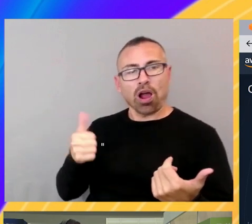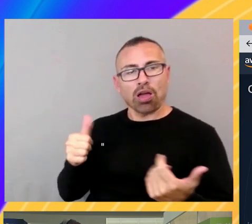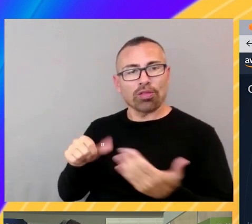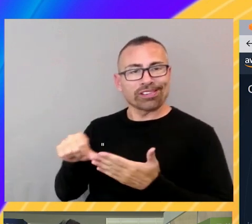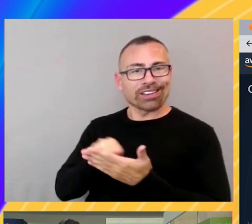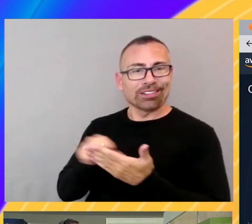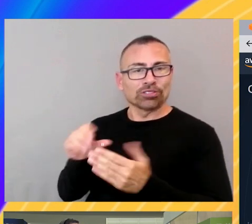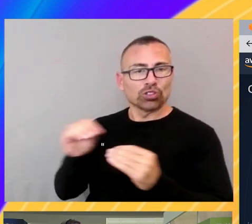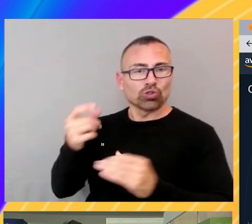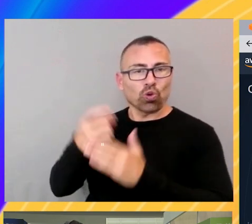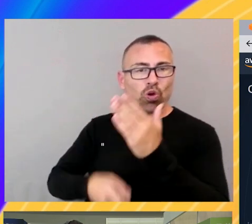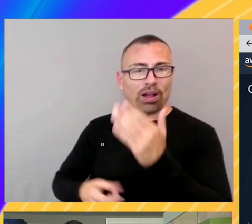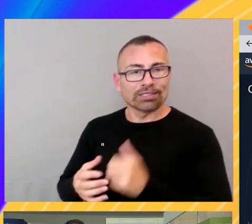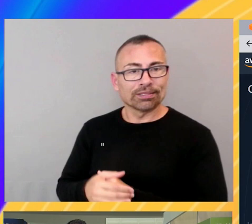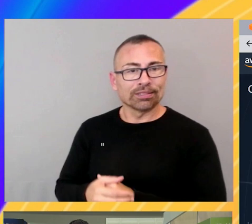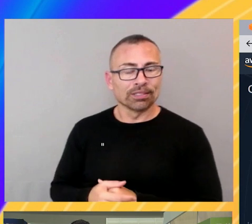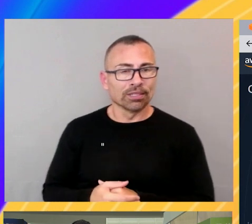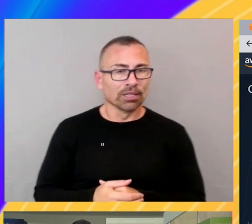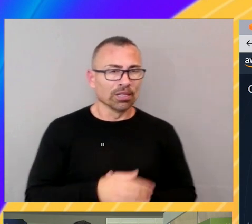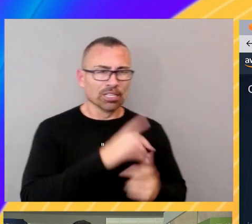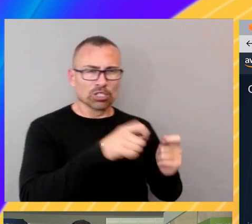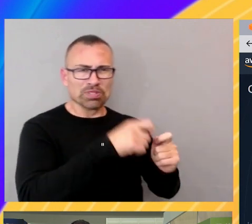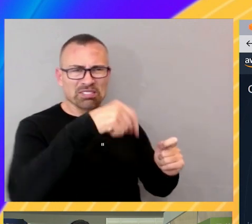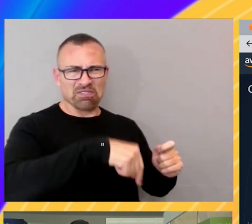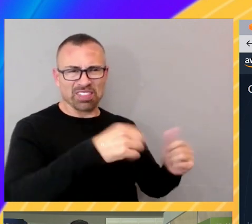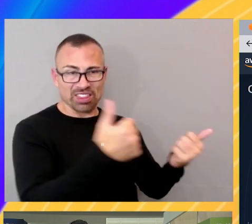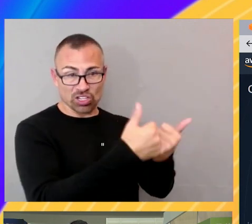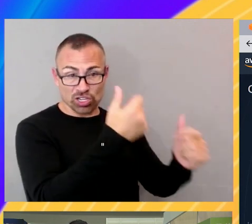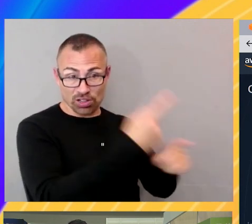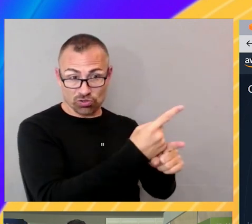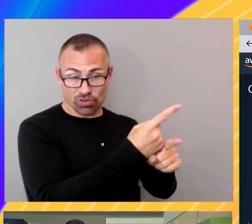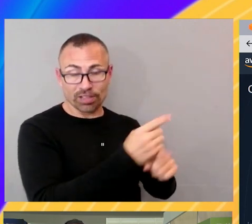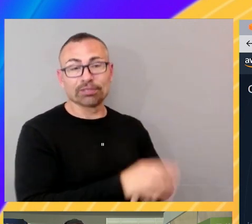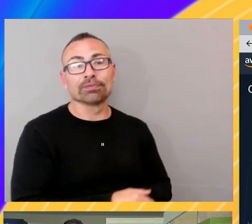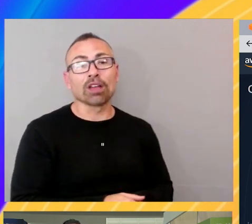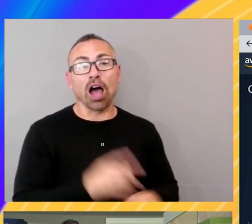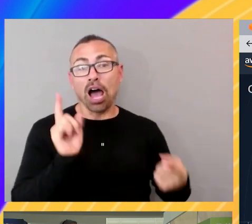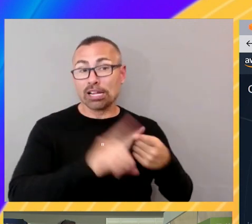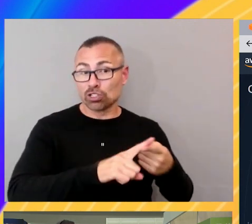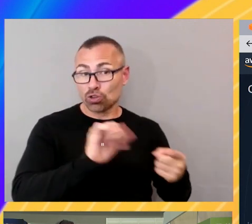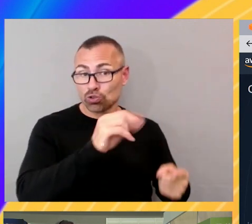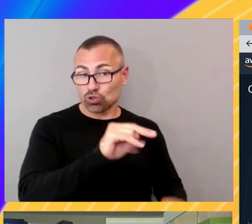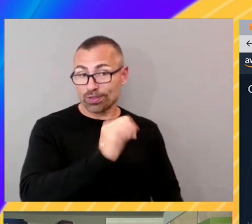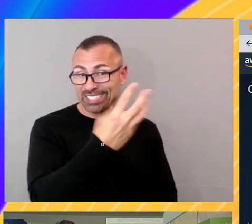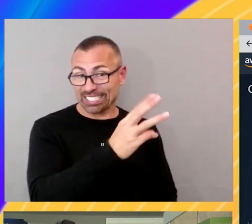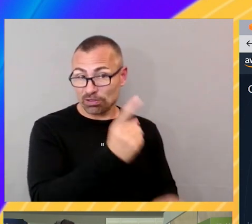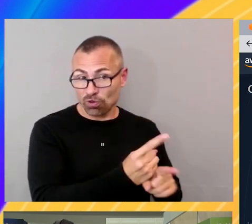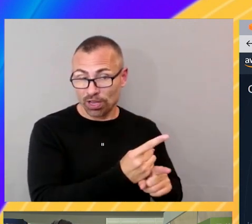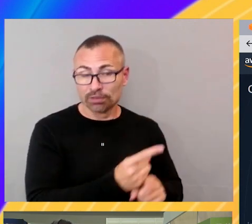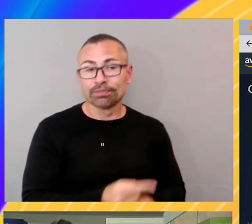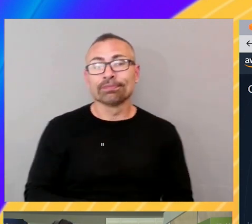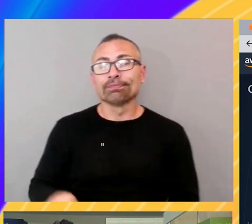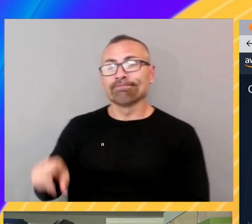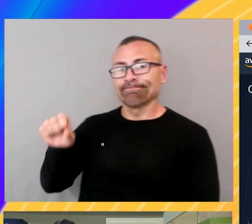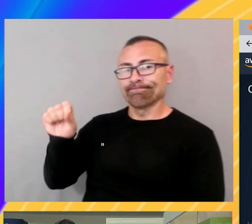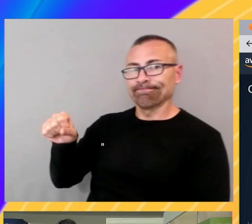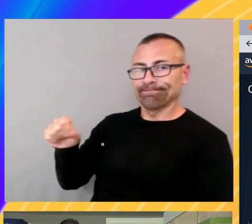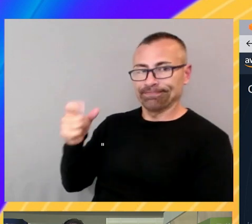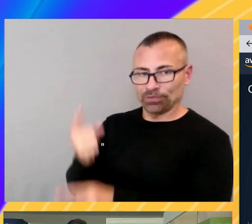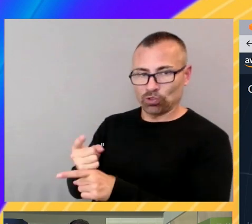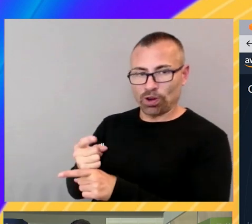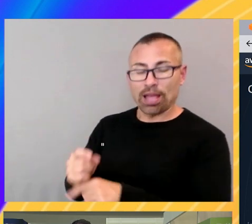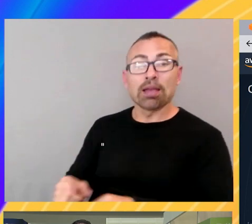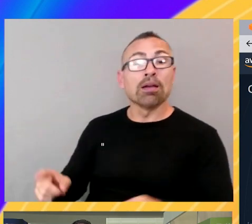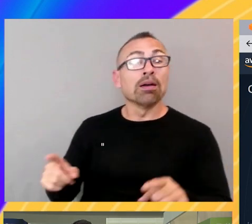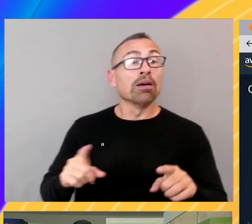these challenges? Yes. Until the 16th? Correct. Okay. Just want to make sure that we're but for all like the entire suite of Jam journeys,